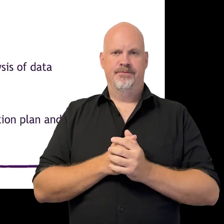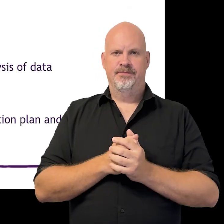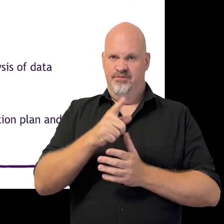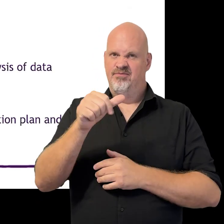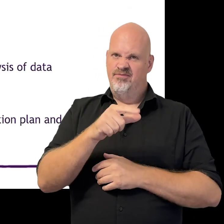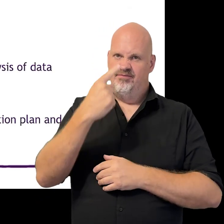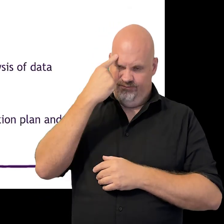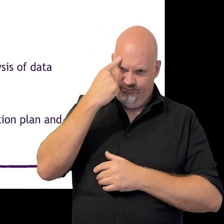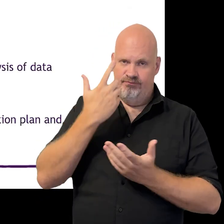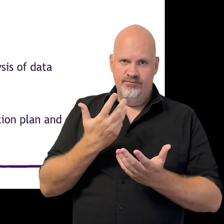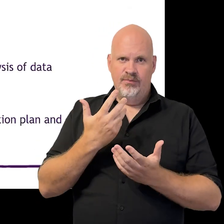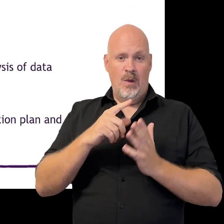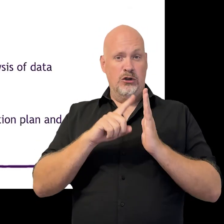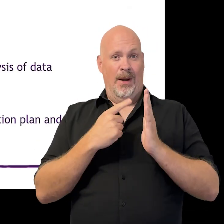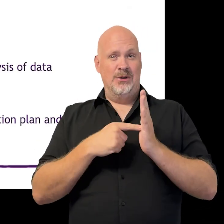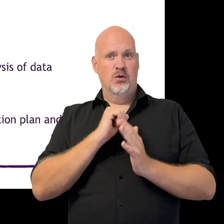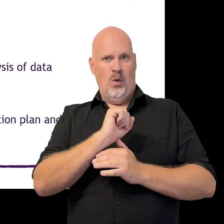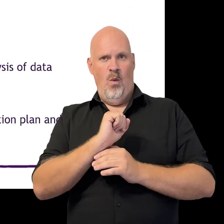assignment. However,